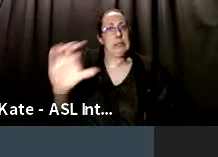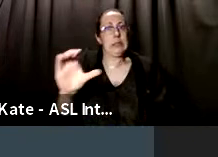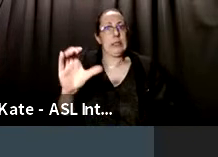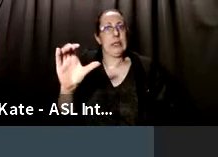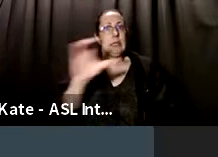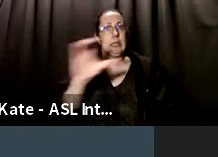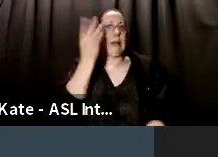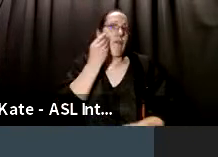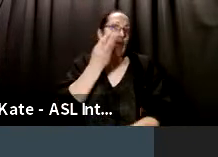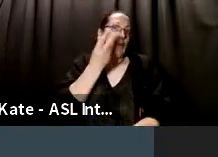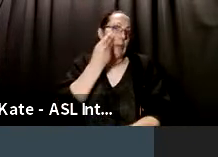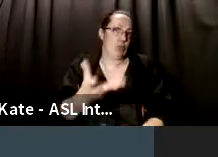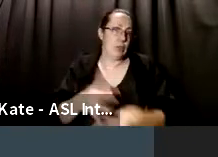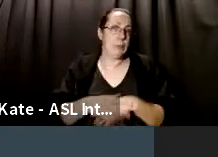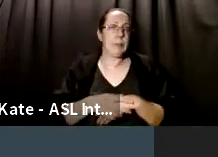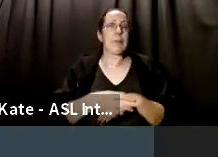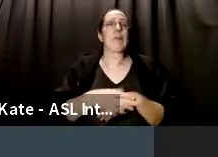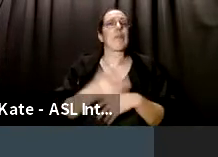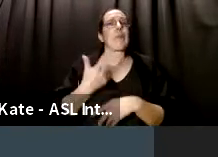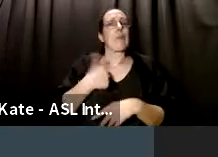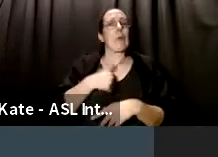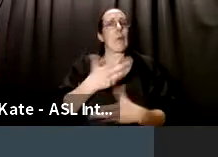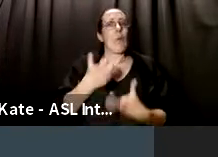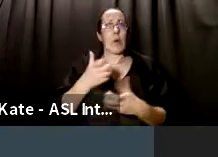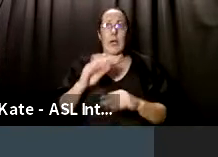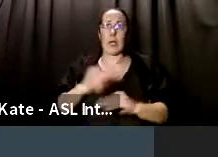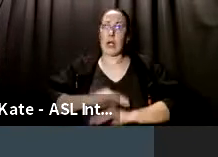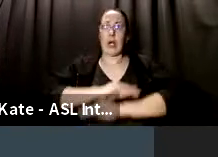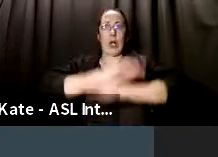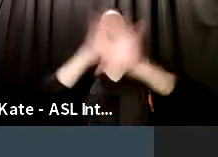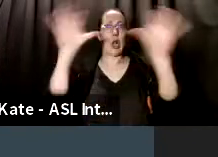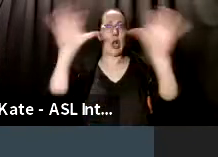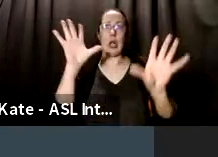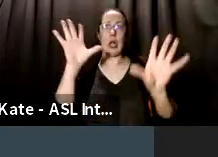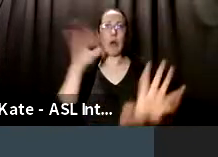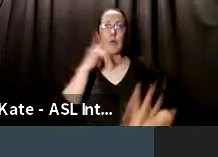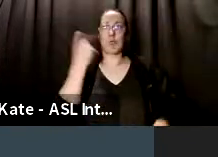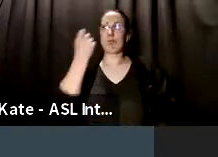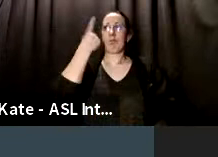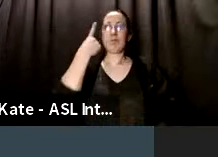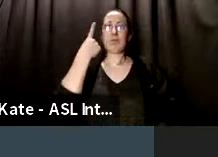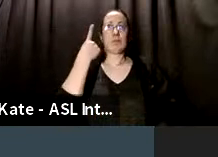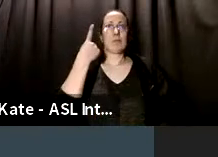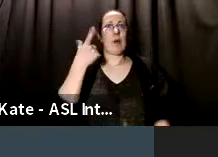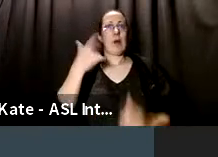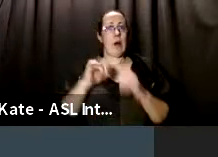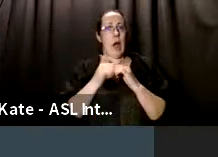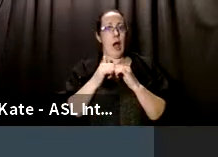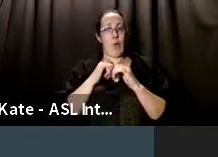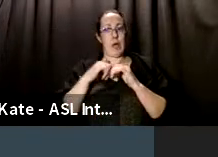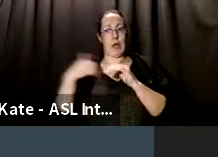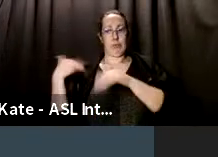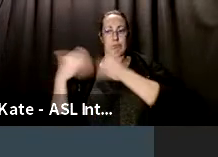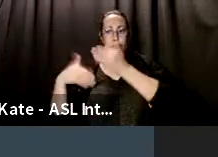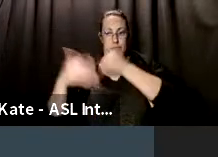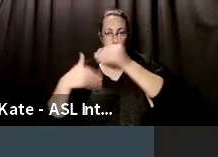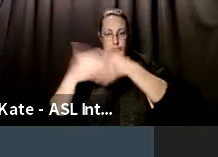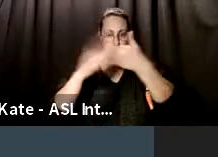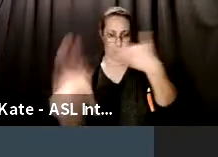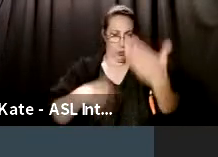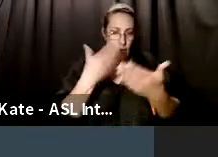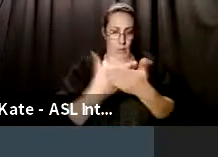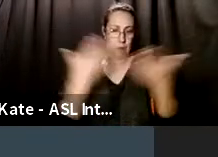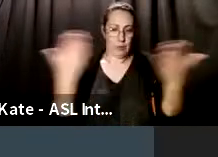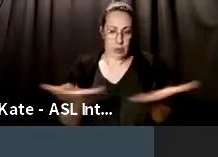context. So to really get like a really clear picture of what it's looked like to get to this point. So we got the like, okay, y'all, we got to break